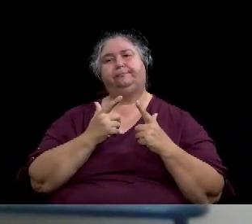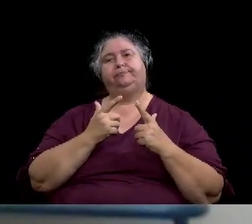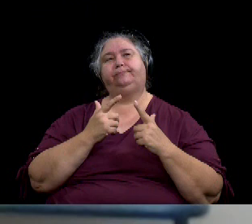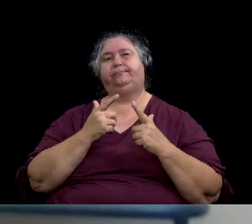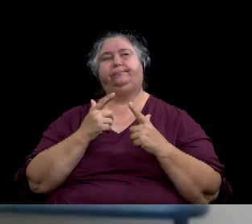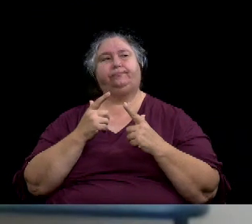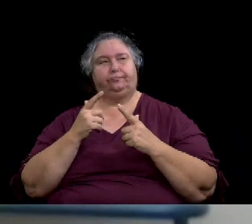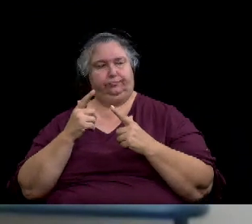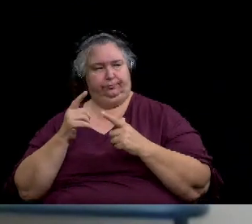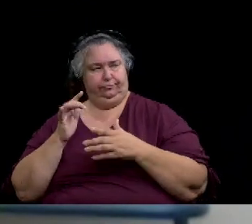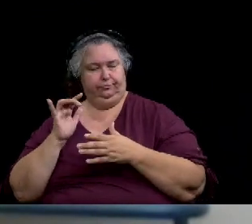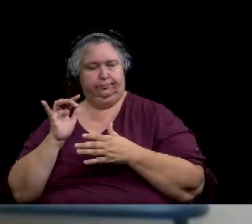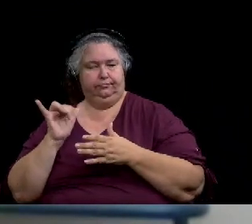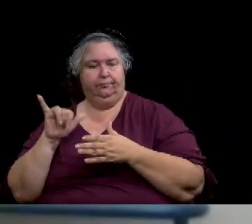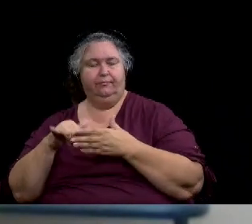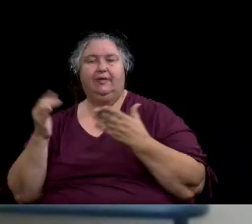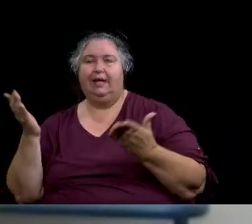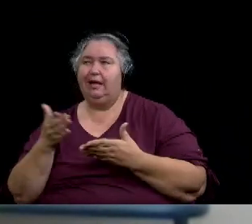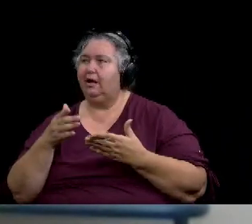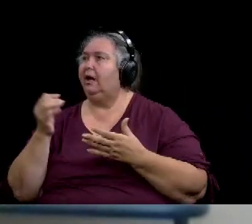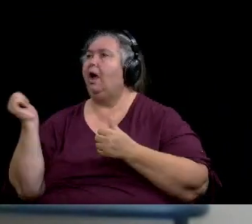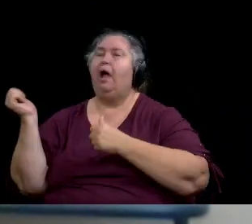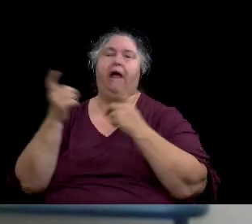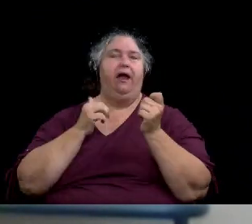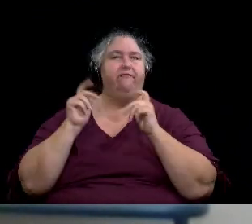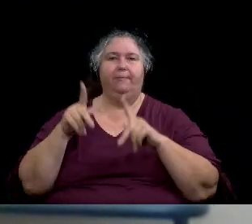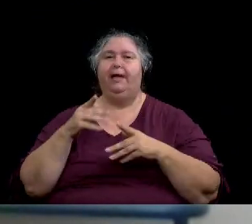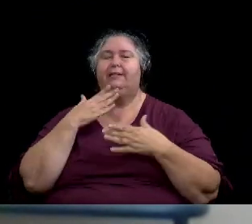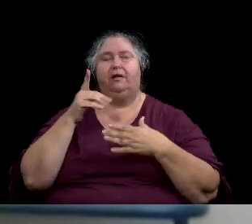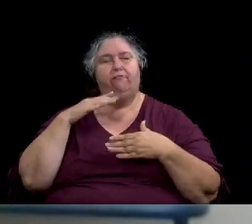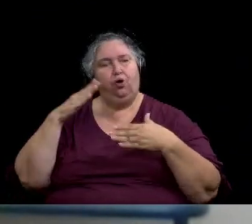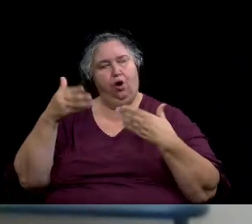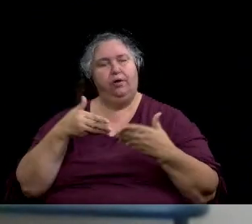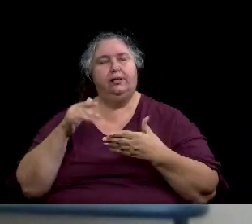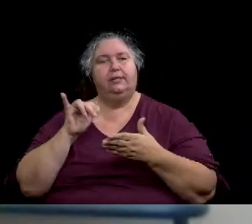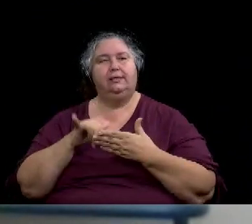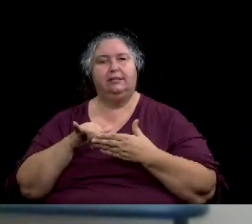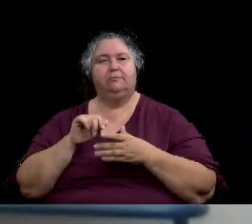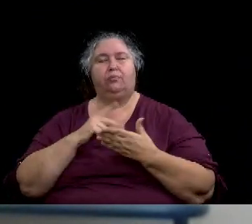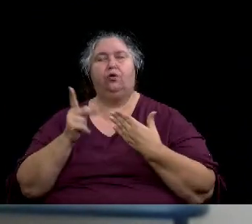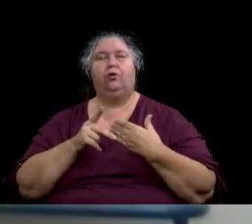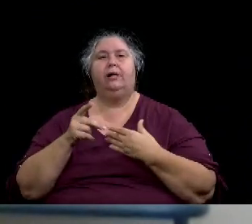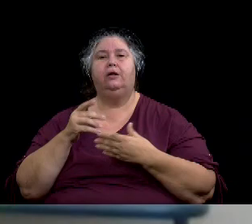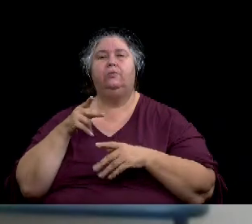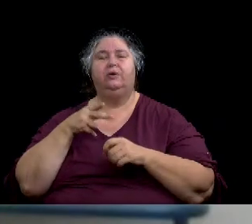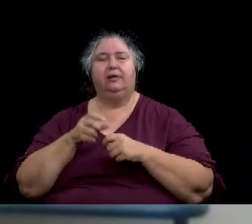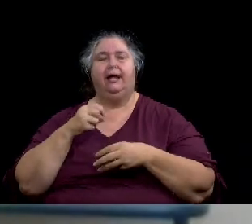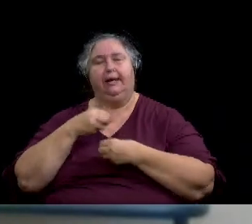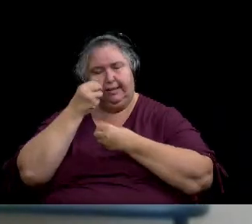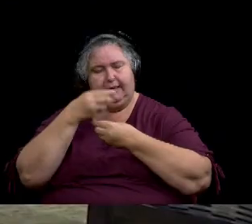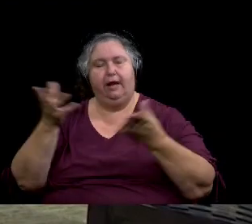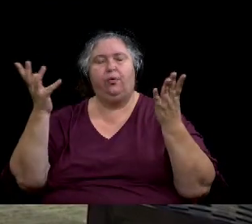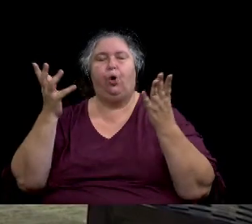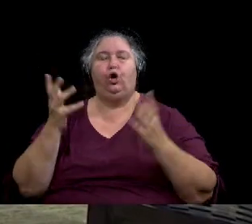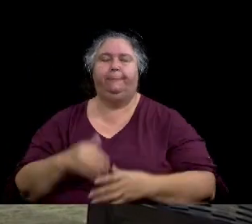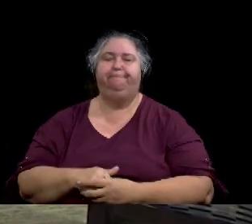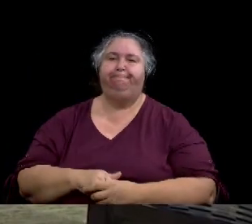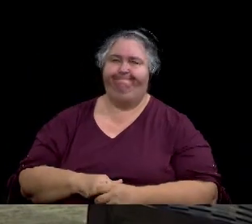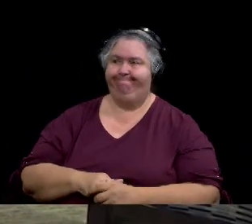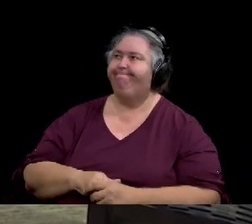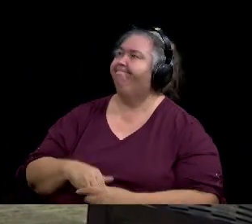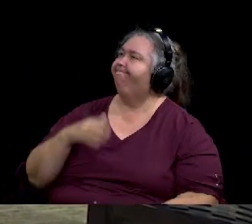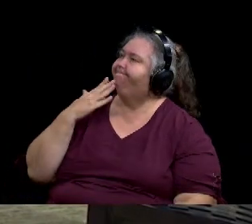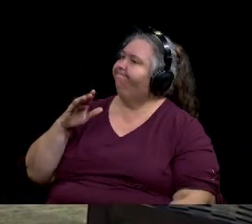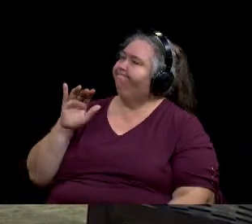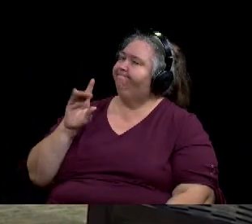and Judge, and Esmeralda and Larry. Thank you for hosting this program and helping us participate and get the word out. Thank you. Dr.